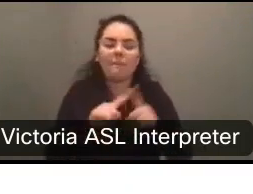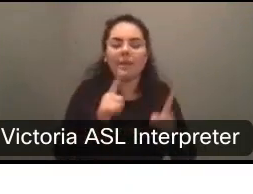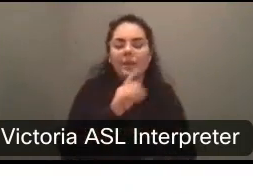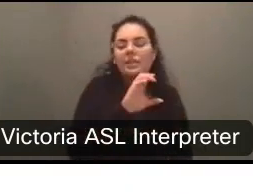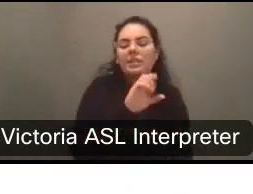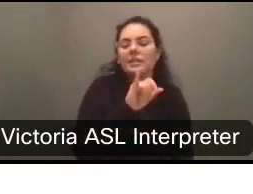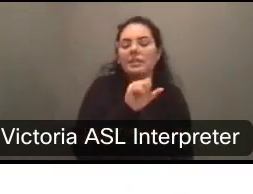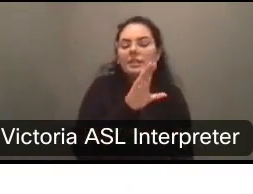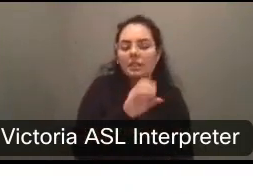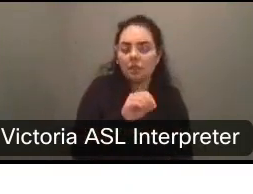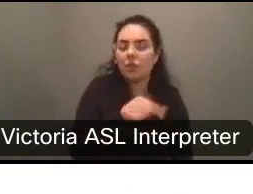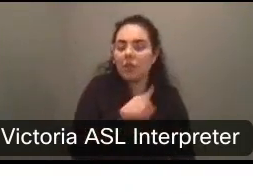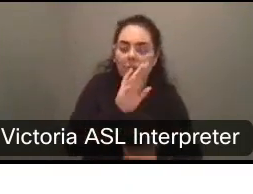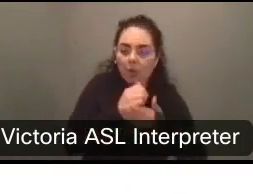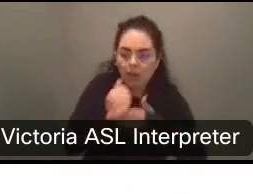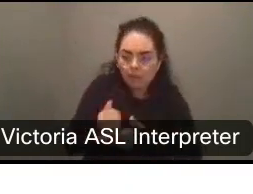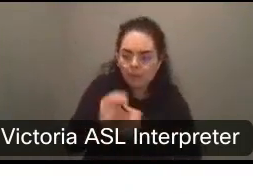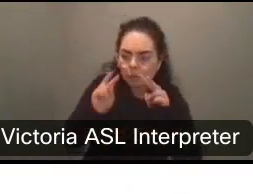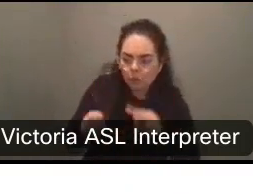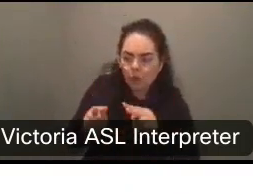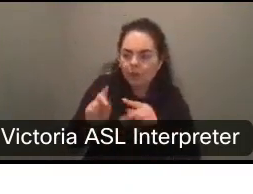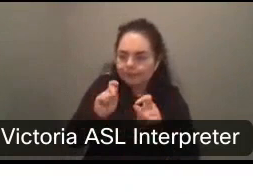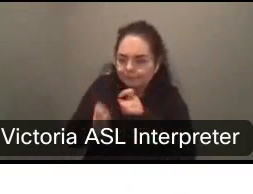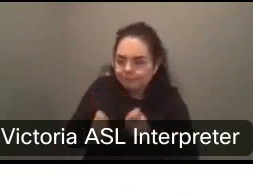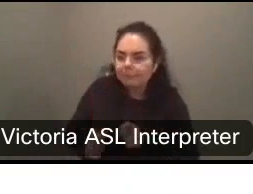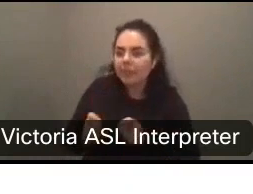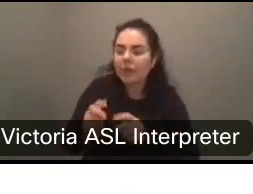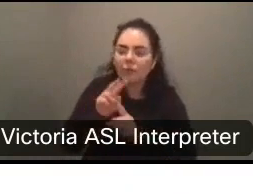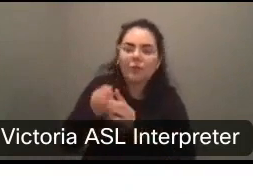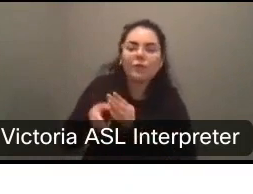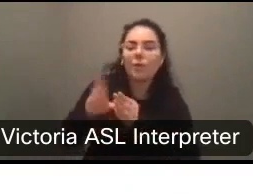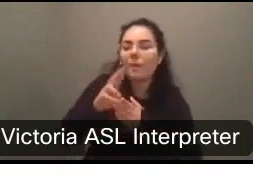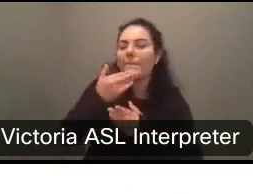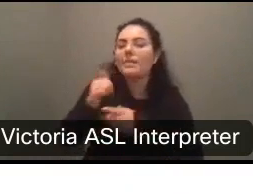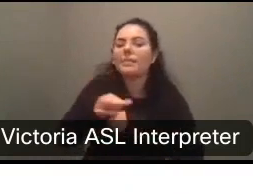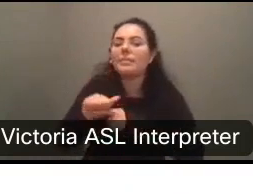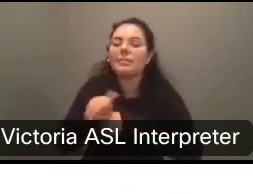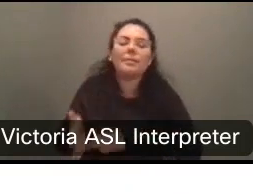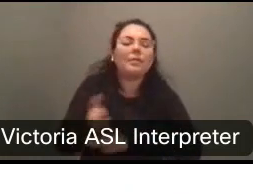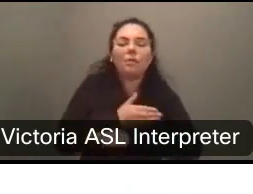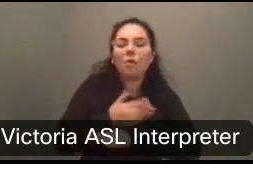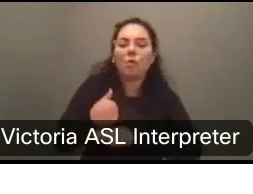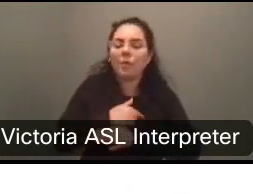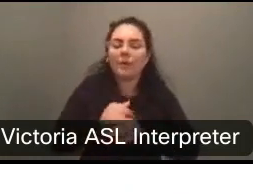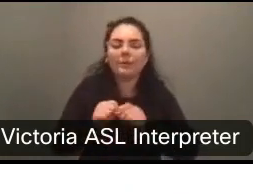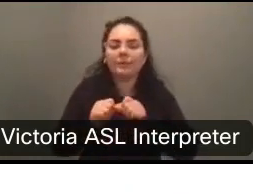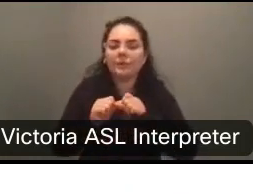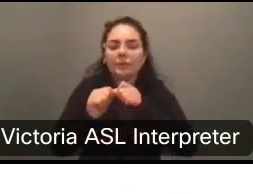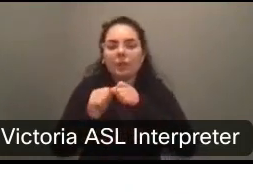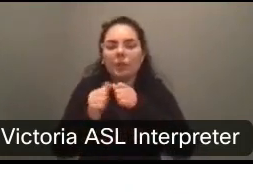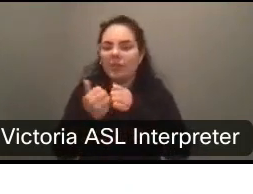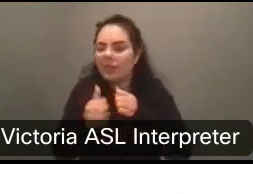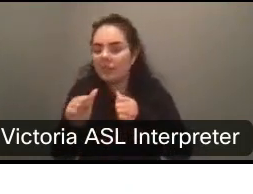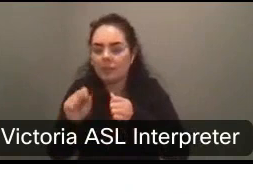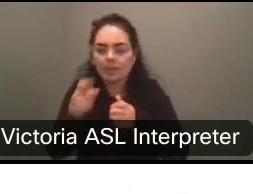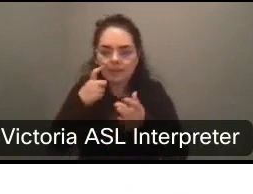look at the configurations with us and review best practices before we push anything, so we can identify issues ahead of time,